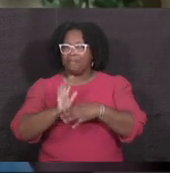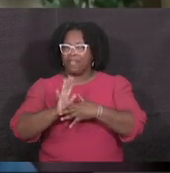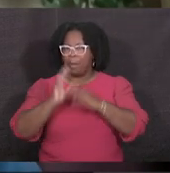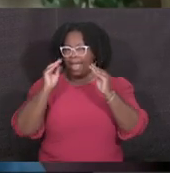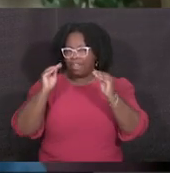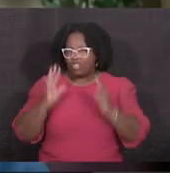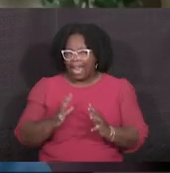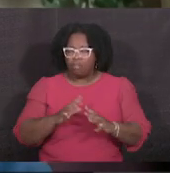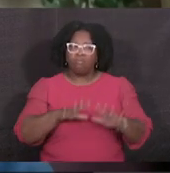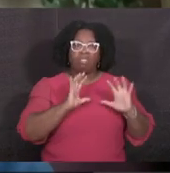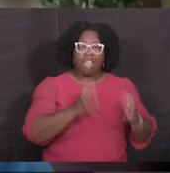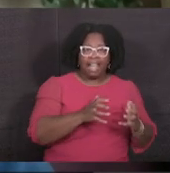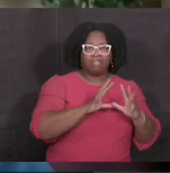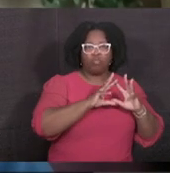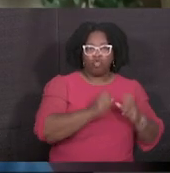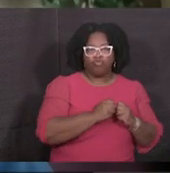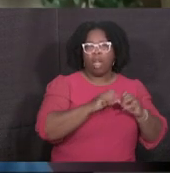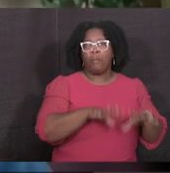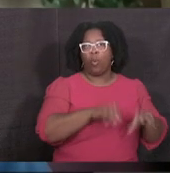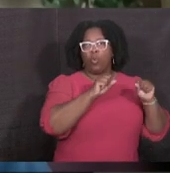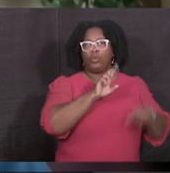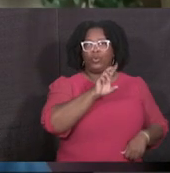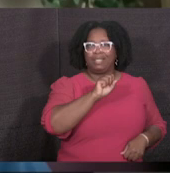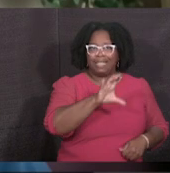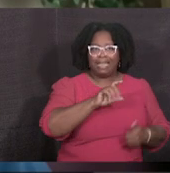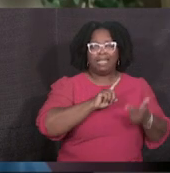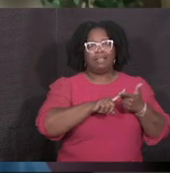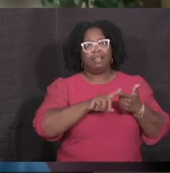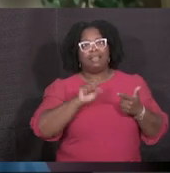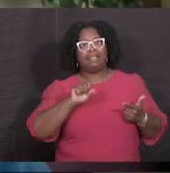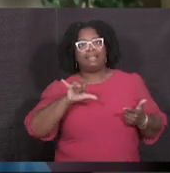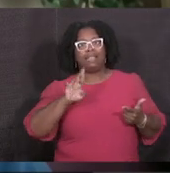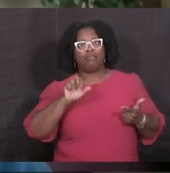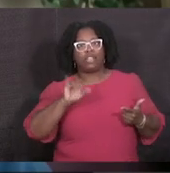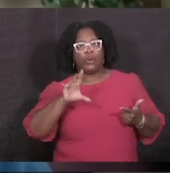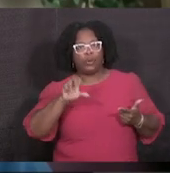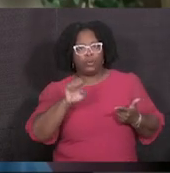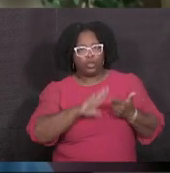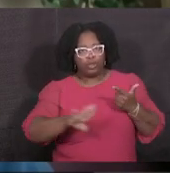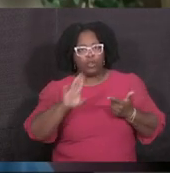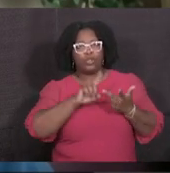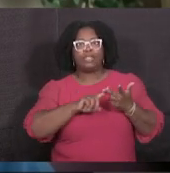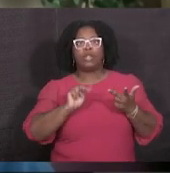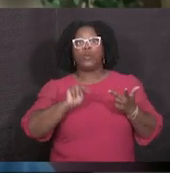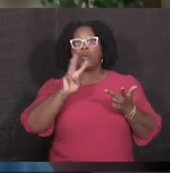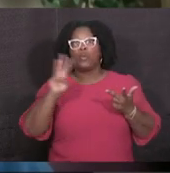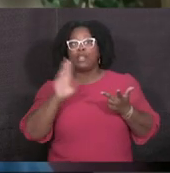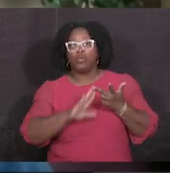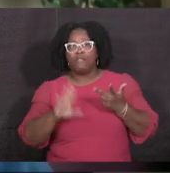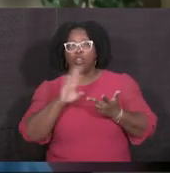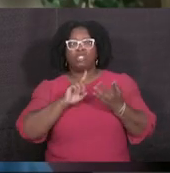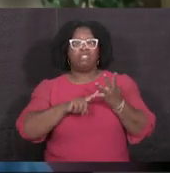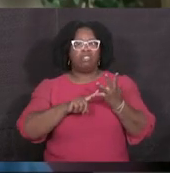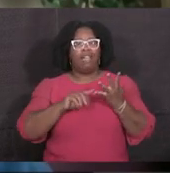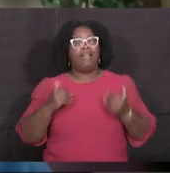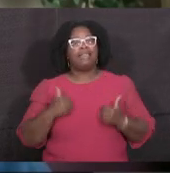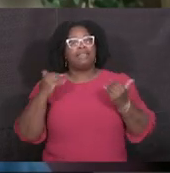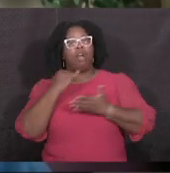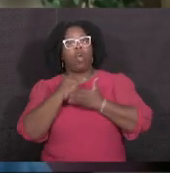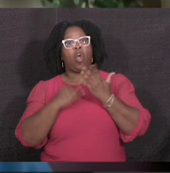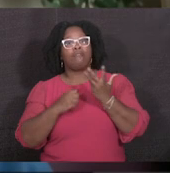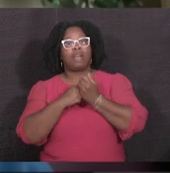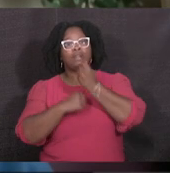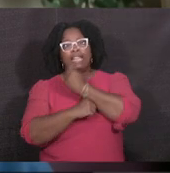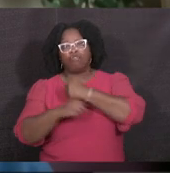and seminars at USC, Syracuse University, Northwestern University, and the Young Arts Foundation in Miami, as well